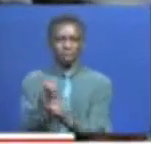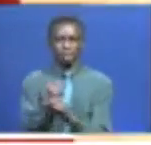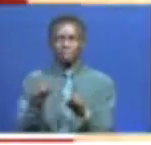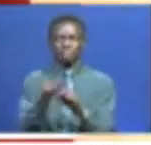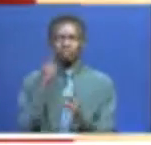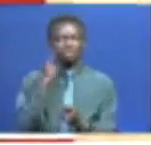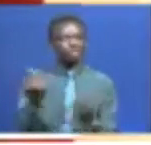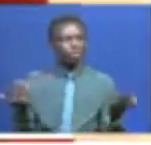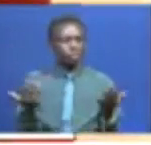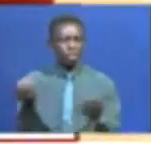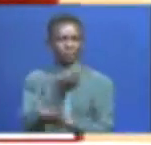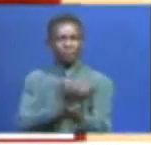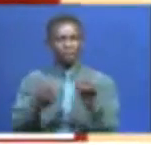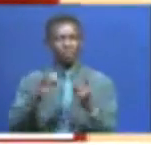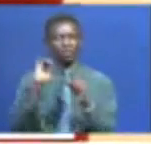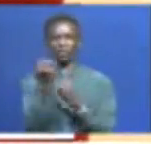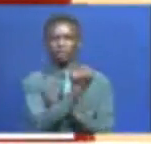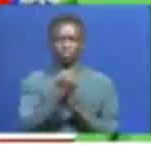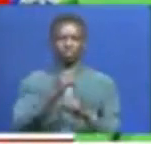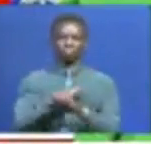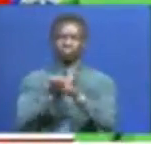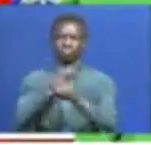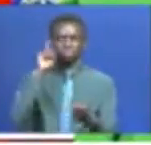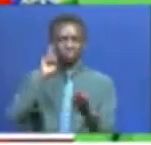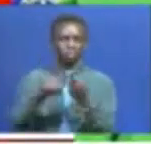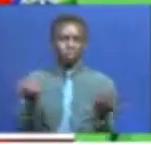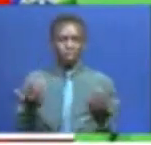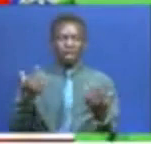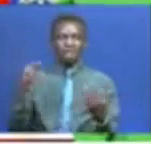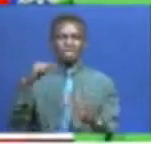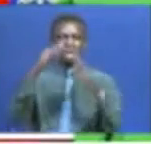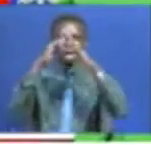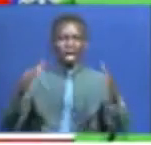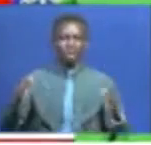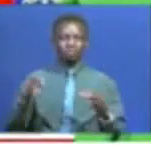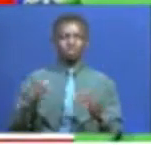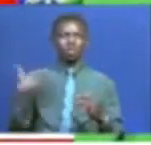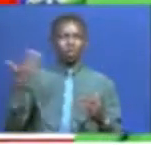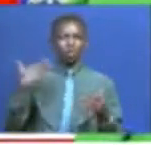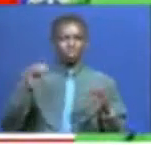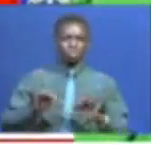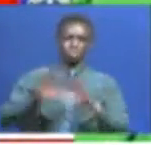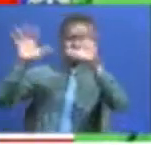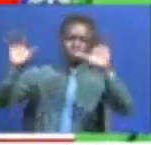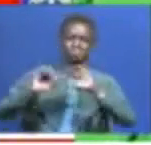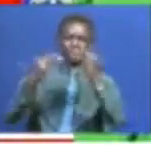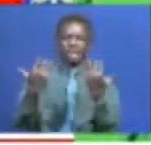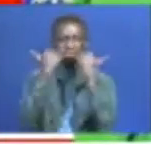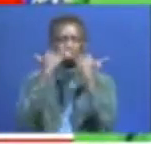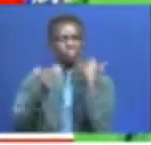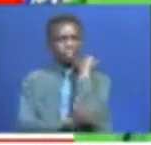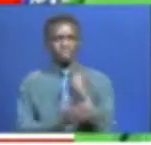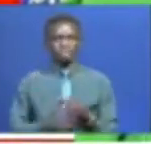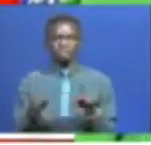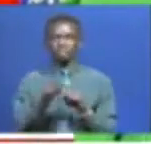by promoting the reduction of greenhouse gas emissions. We decided to come up with this because it is environmental friendly. It will also